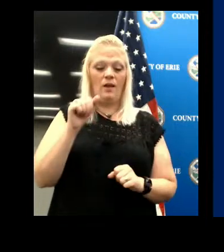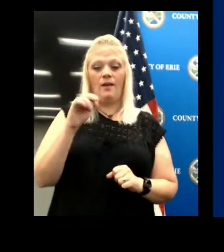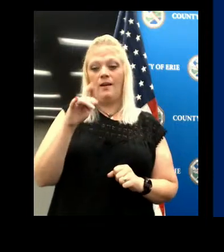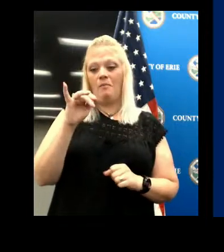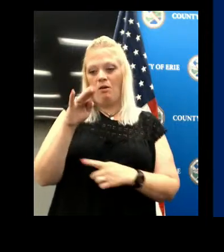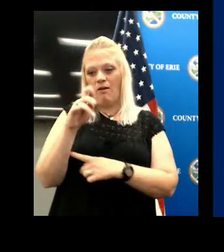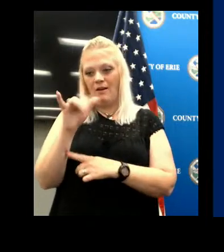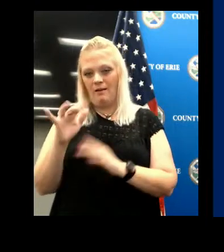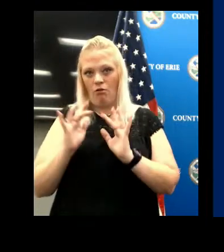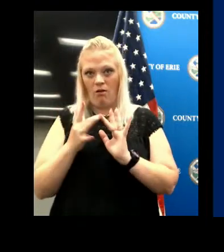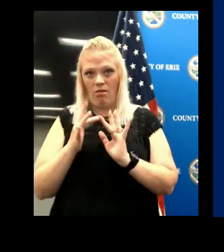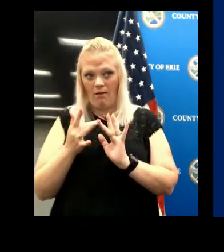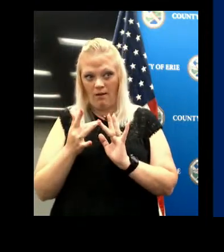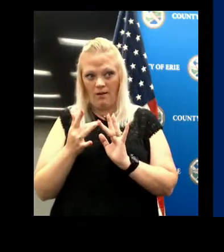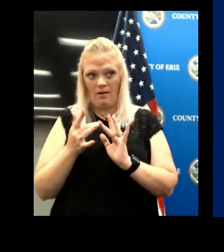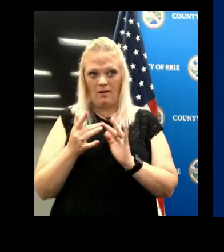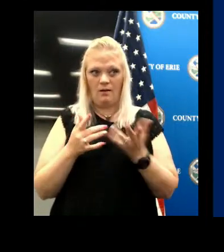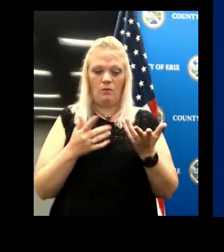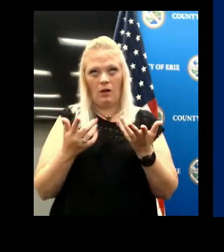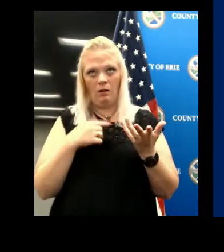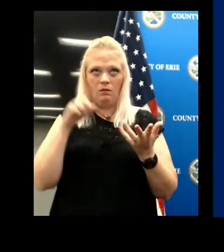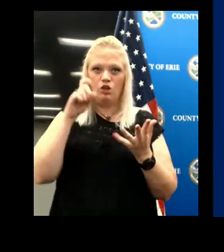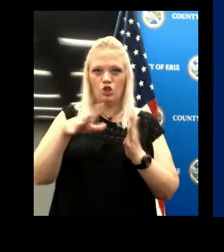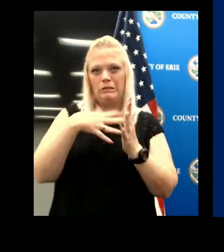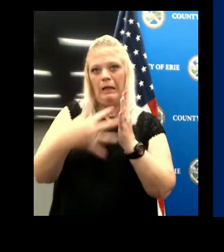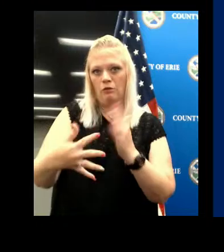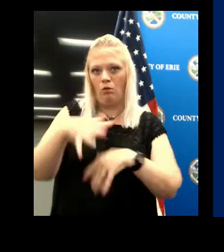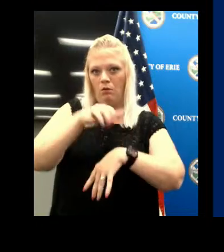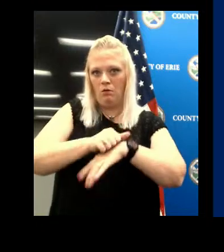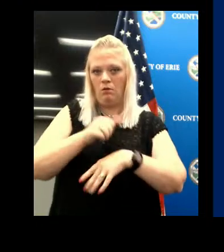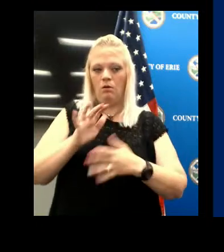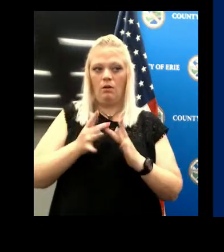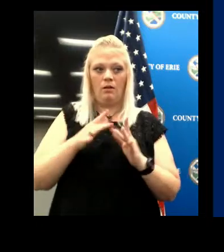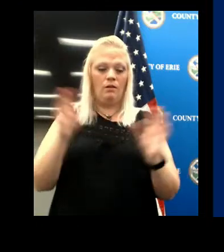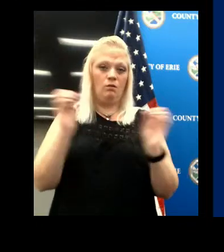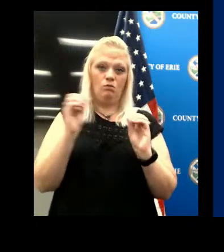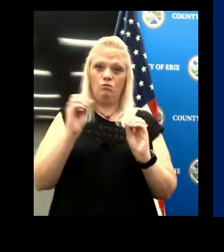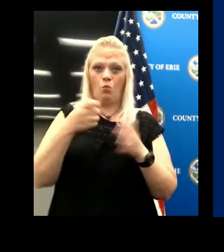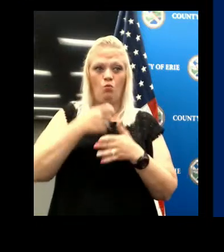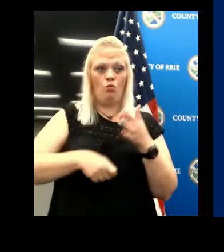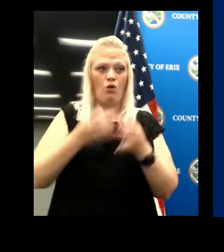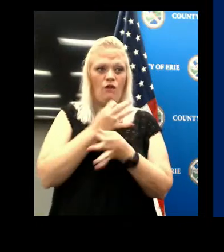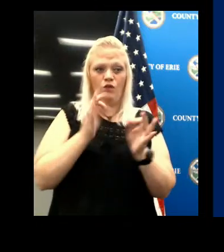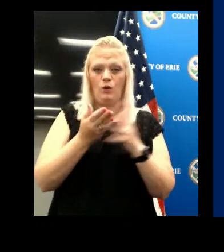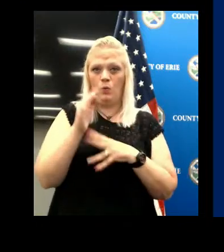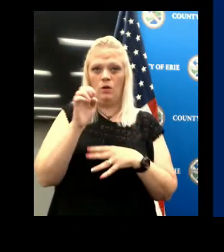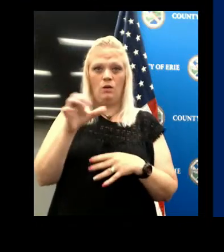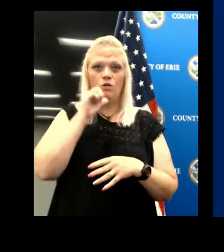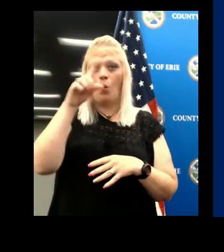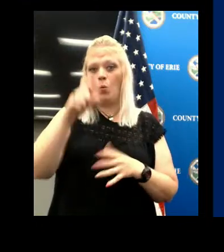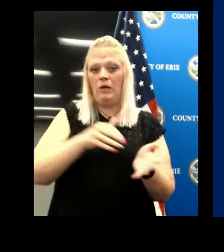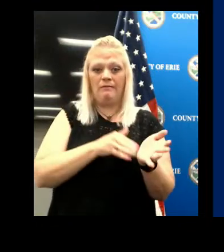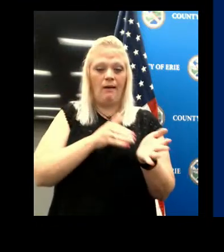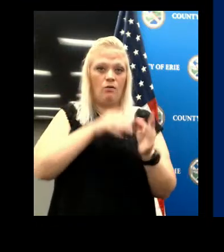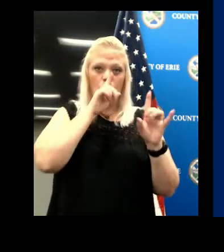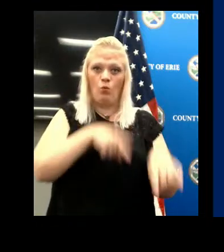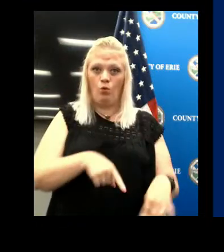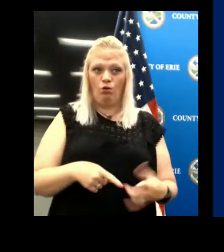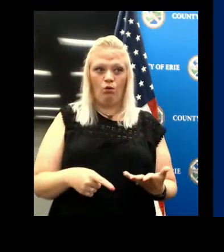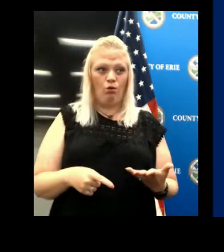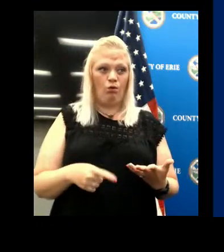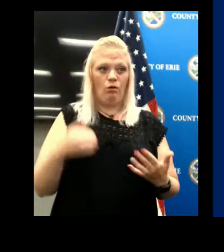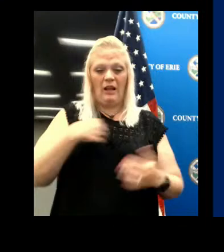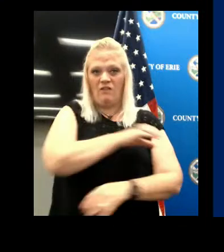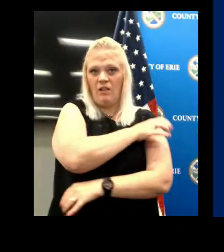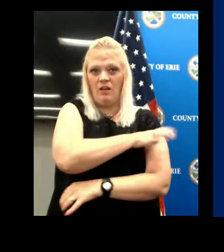testing online. Schedule it online. It's no cost, free through Erie County. You don't need a doctor's order. We have